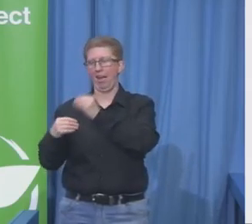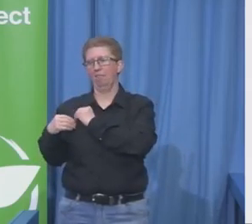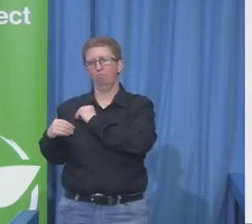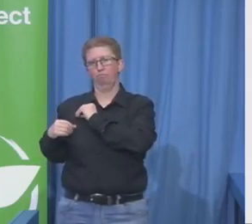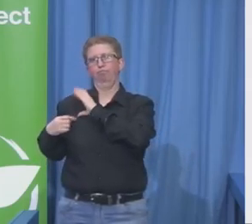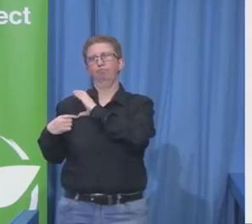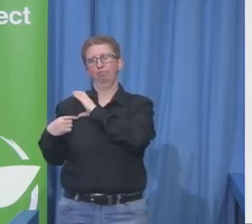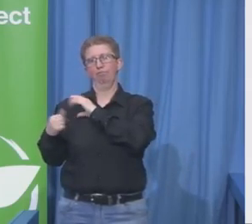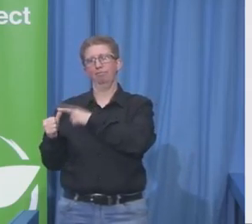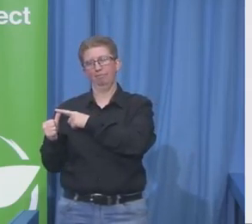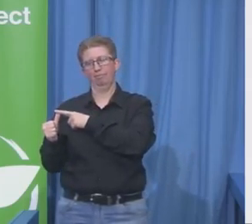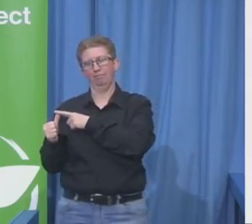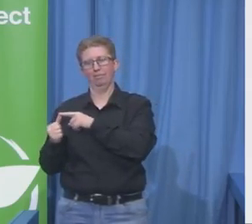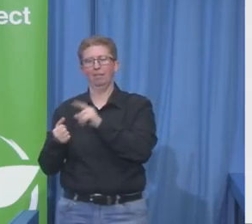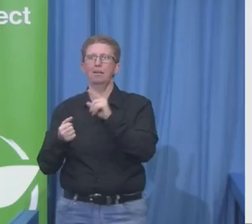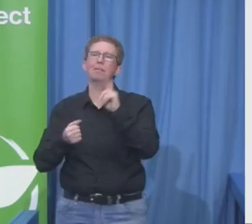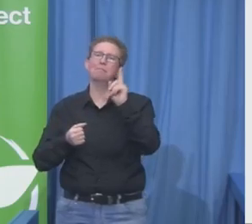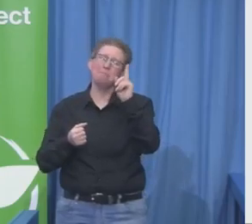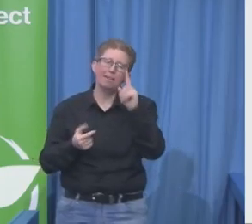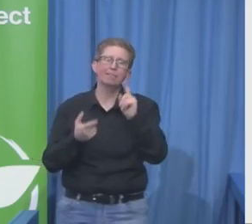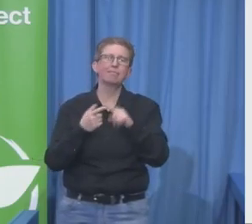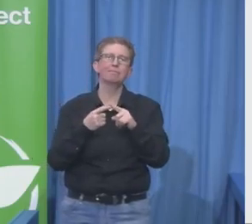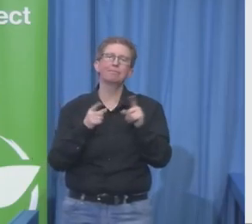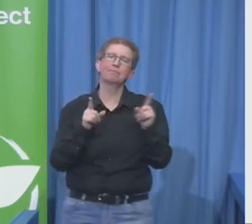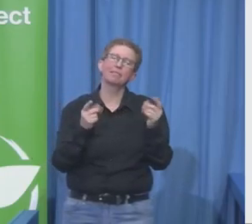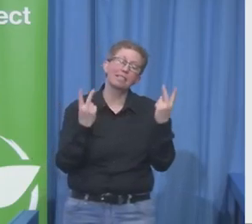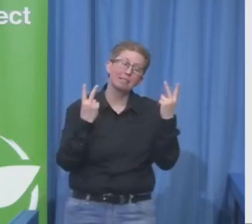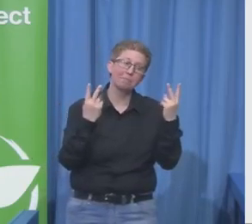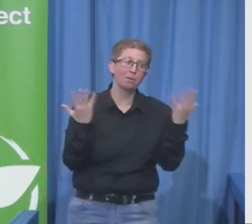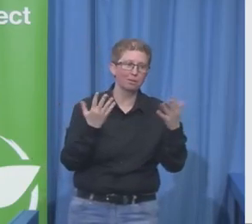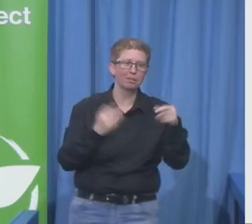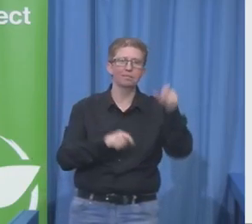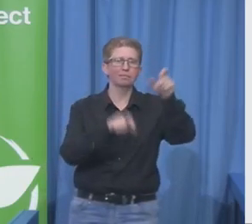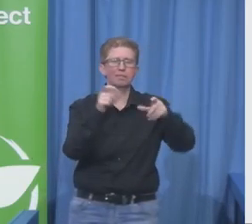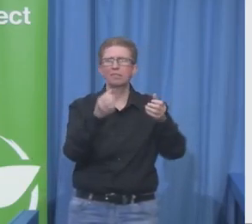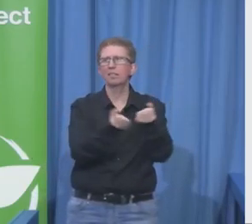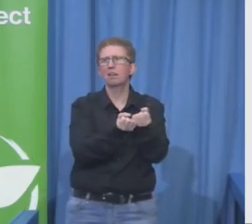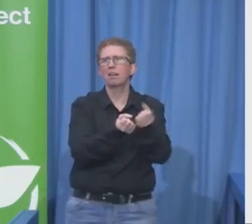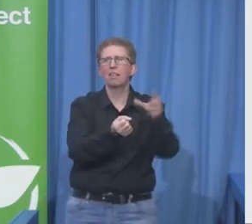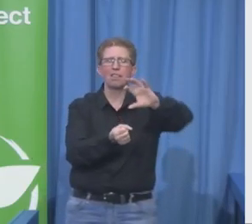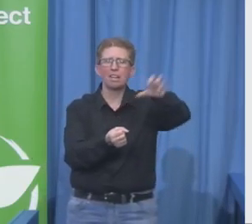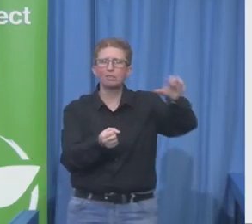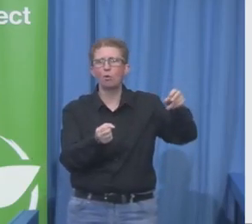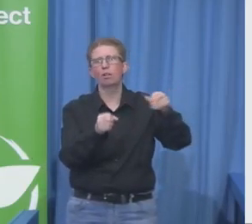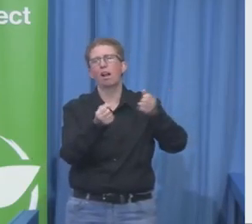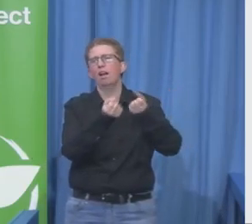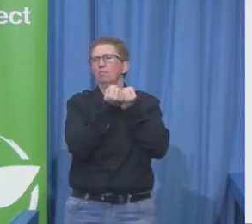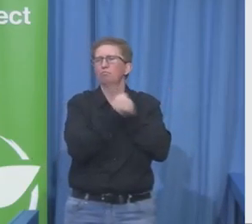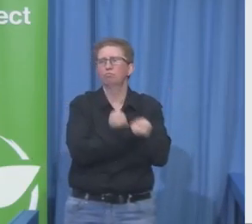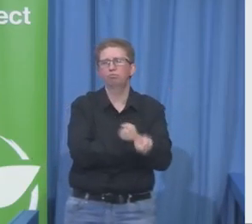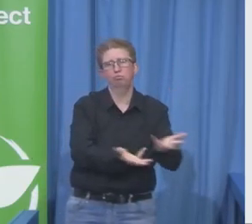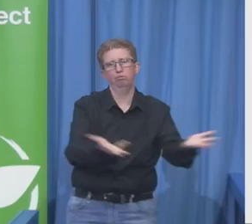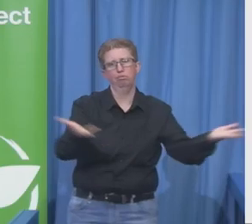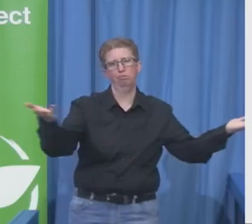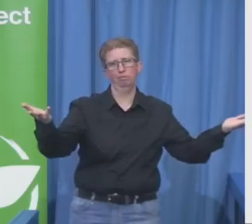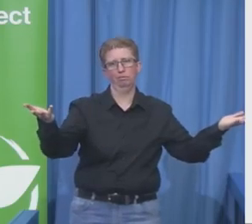and conscious career-enhancing skills. We wanted to share this knowledge with external